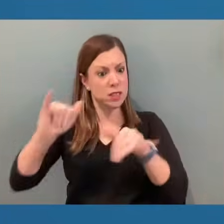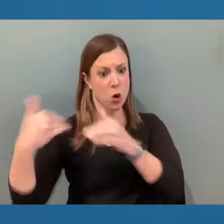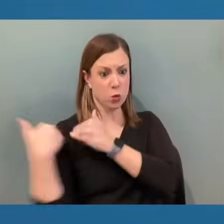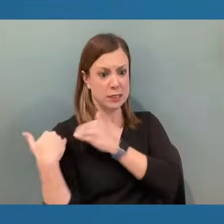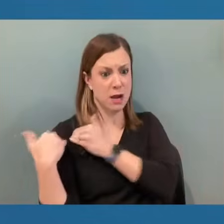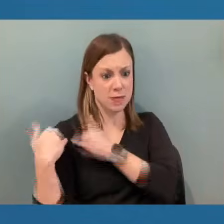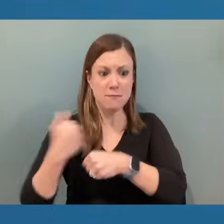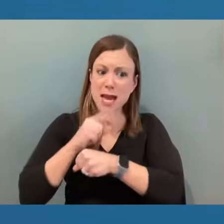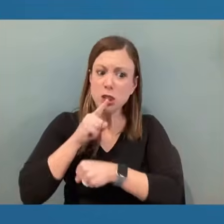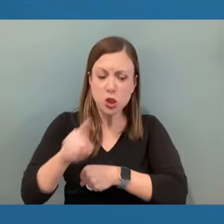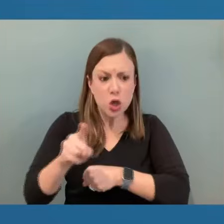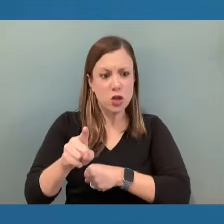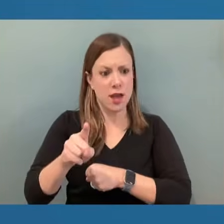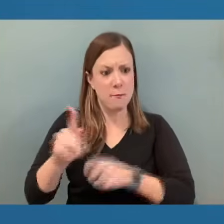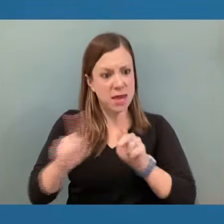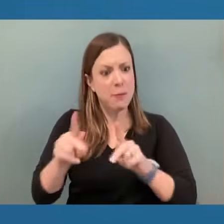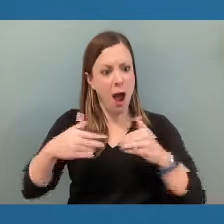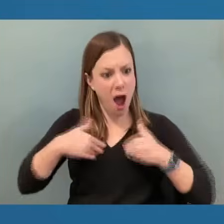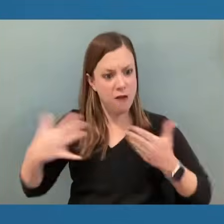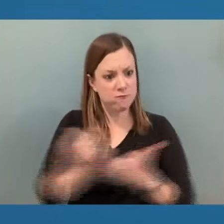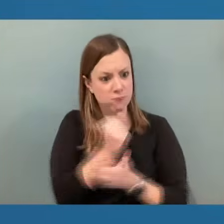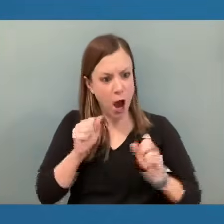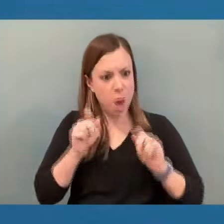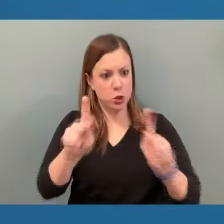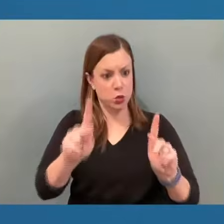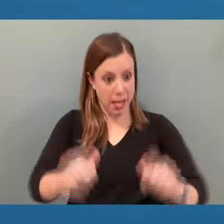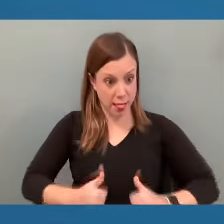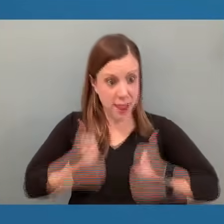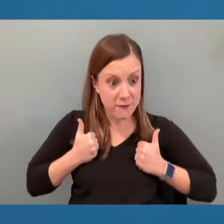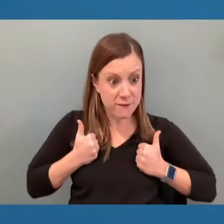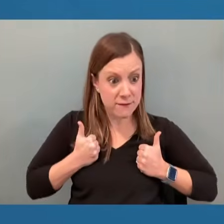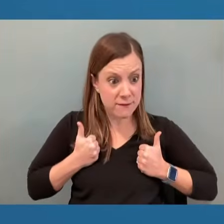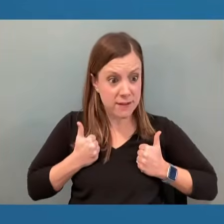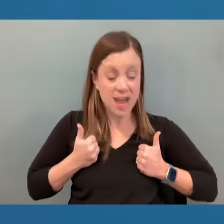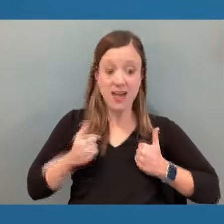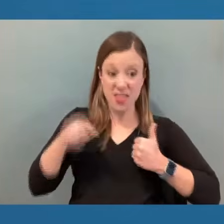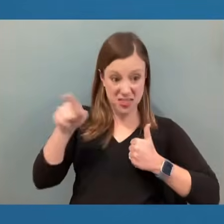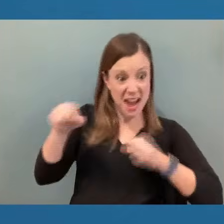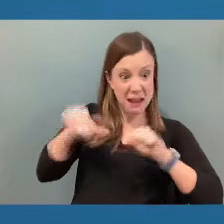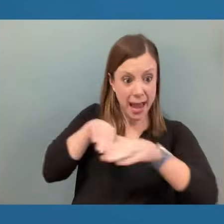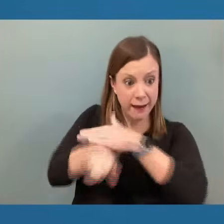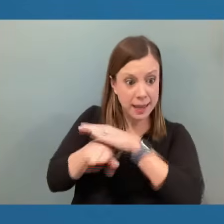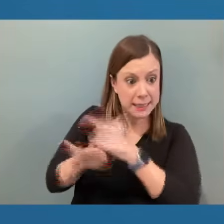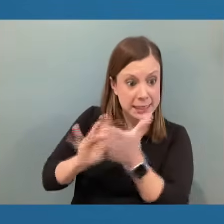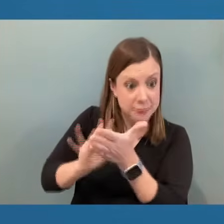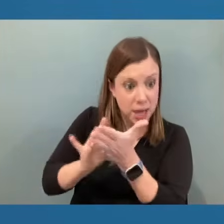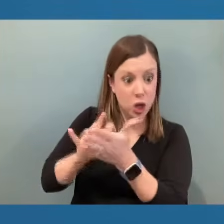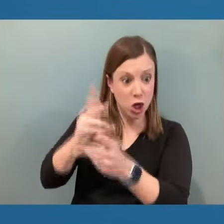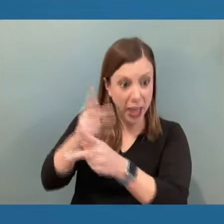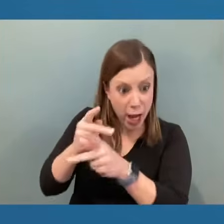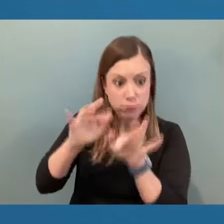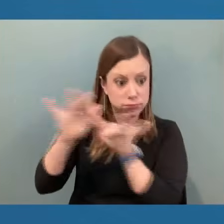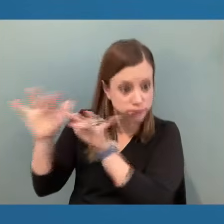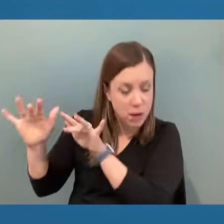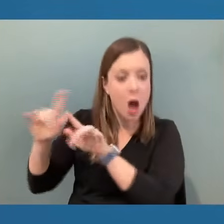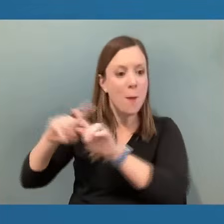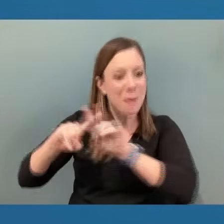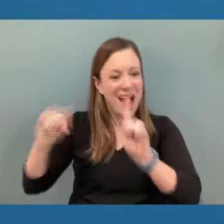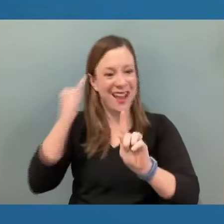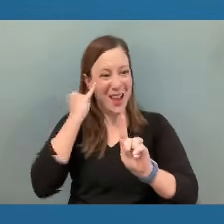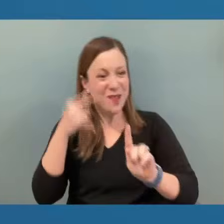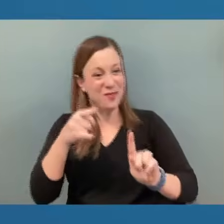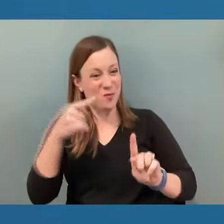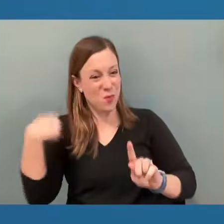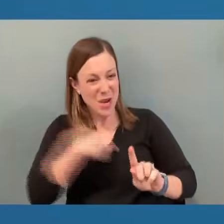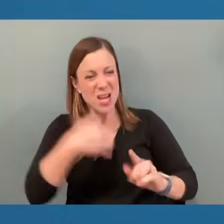to live. But if it cannot, then those who have a terminal illness who wish to die should